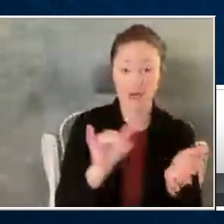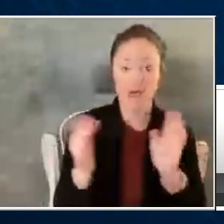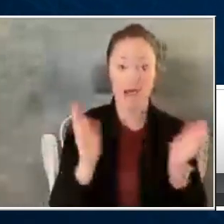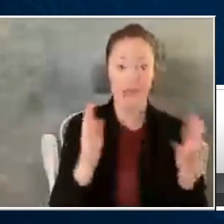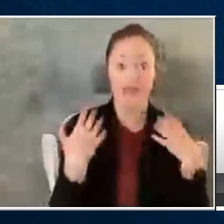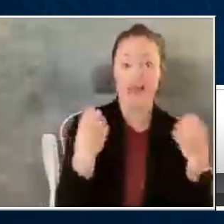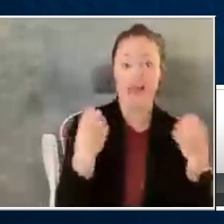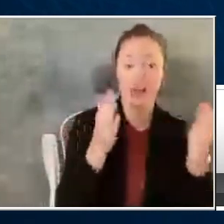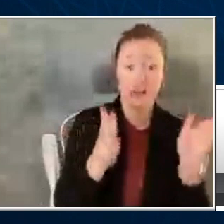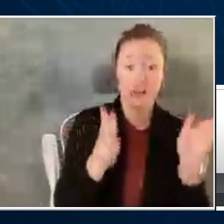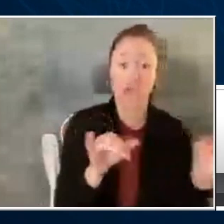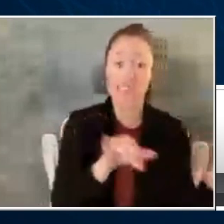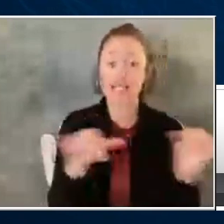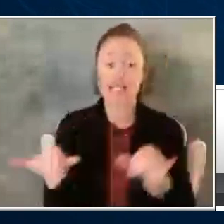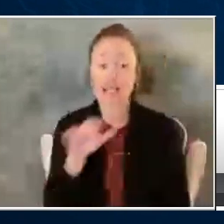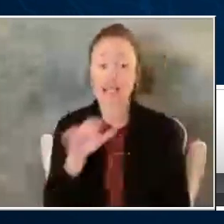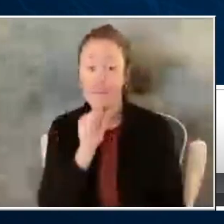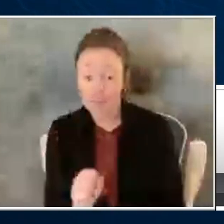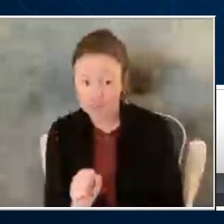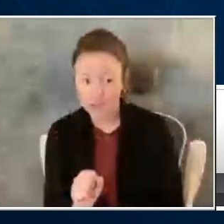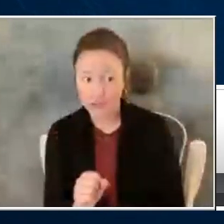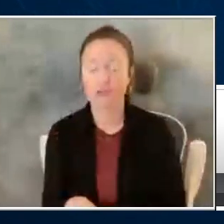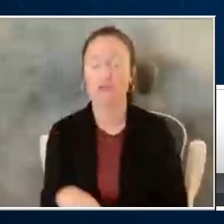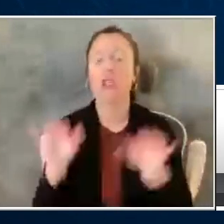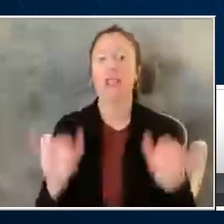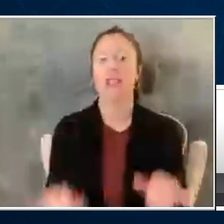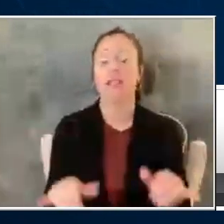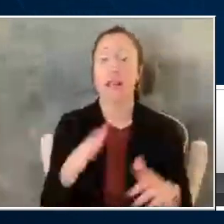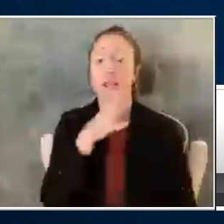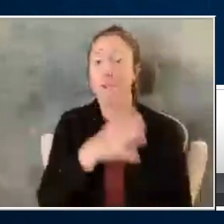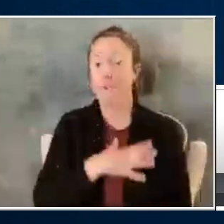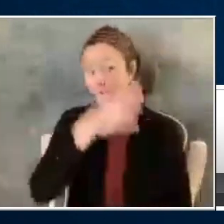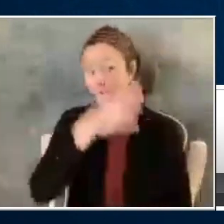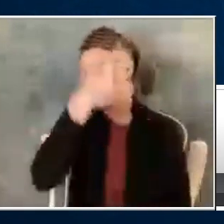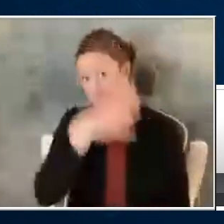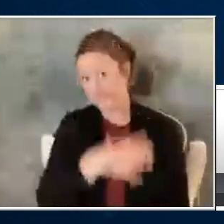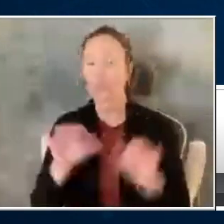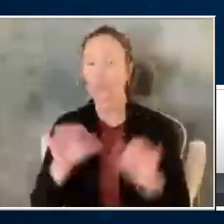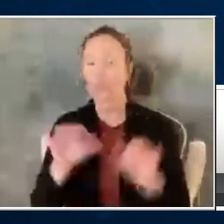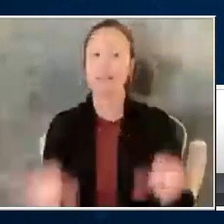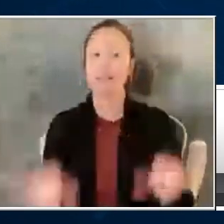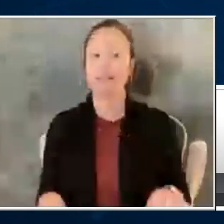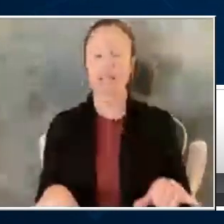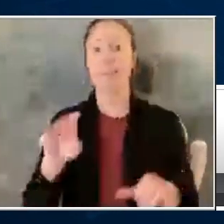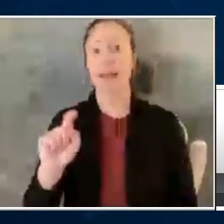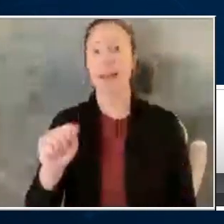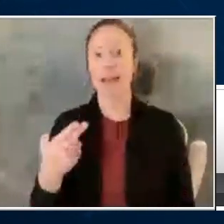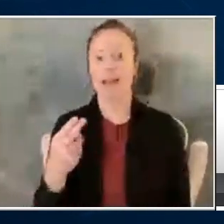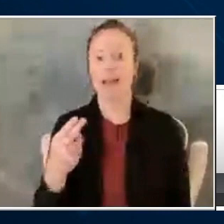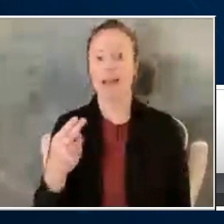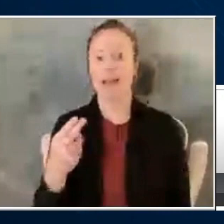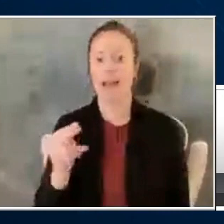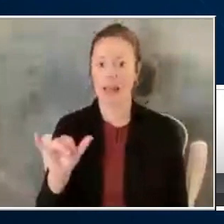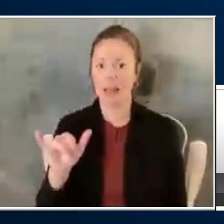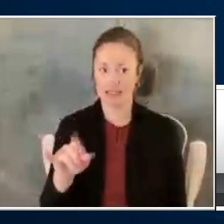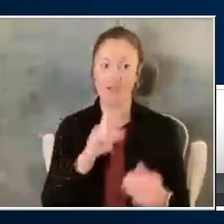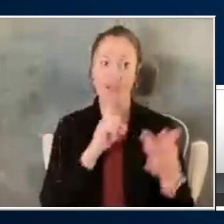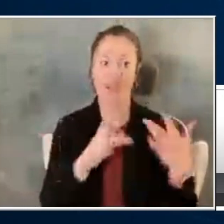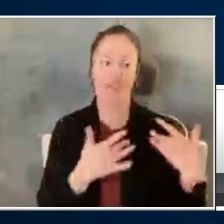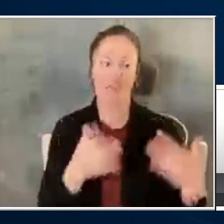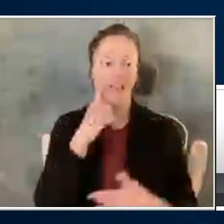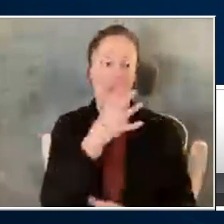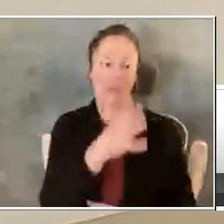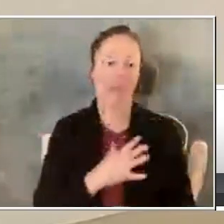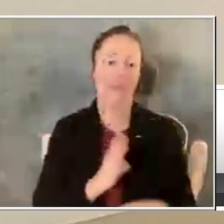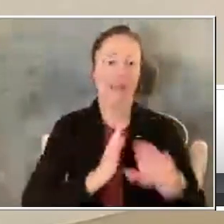healthy person of their same age, same sex, and same ethnicity. Typically, especially for postmenopausal women, we really use